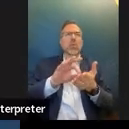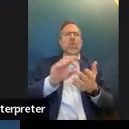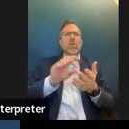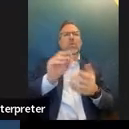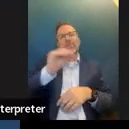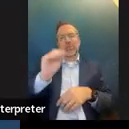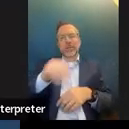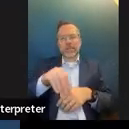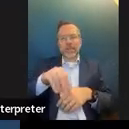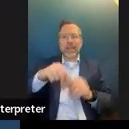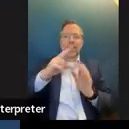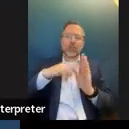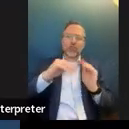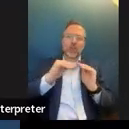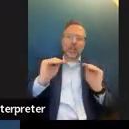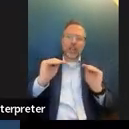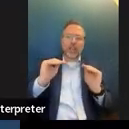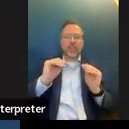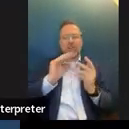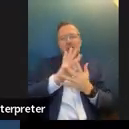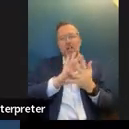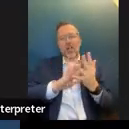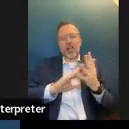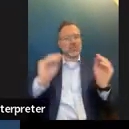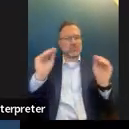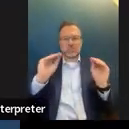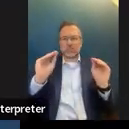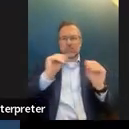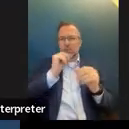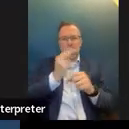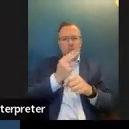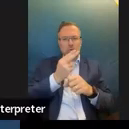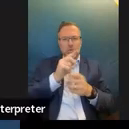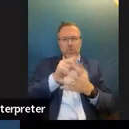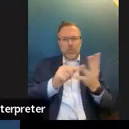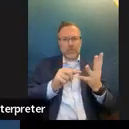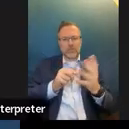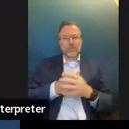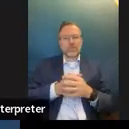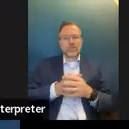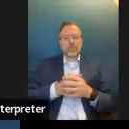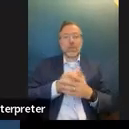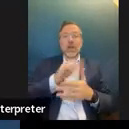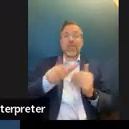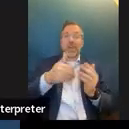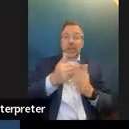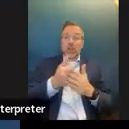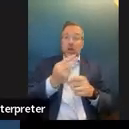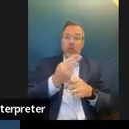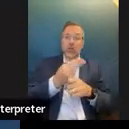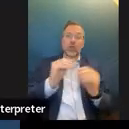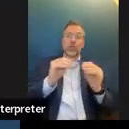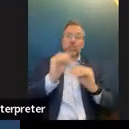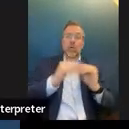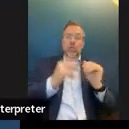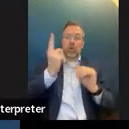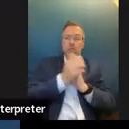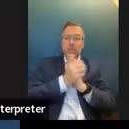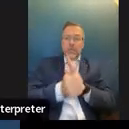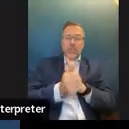of these things can encompass more than one skill. Standard